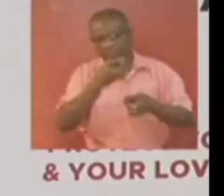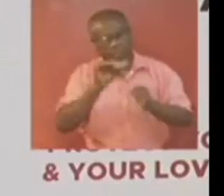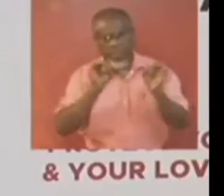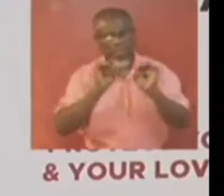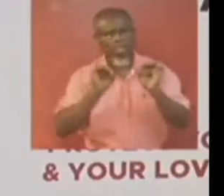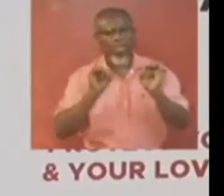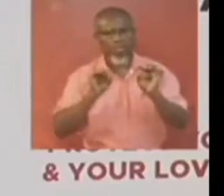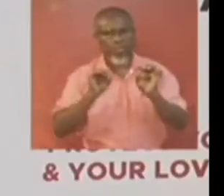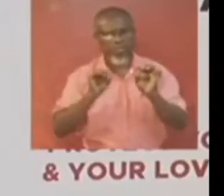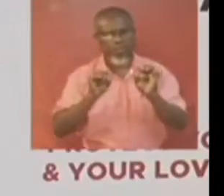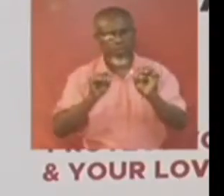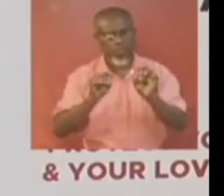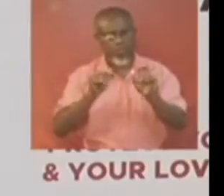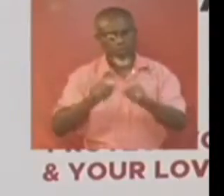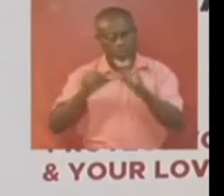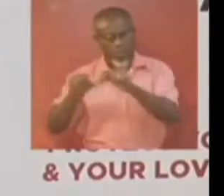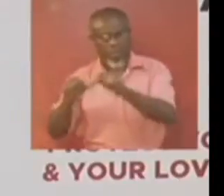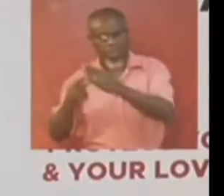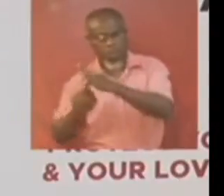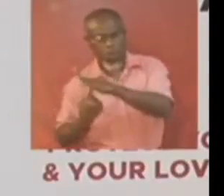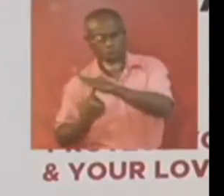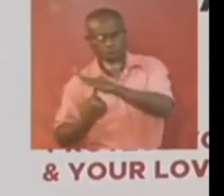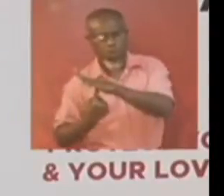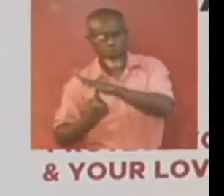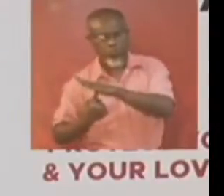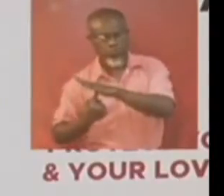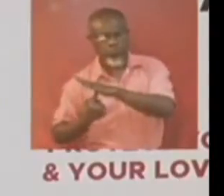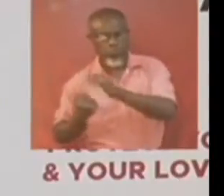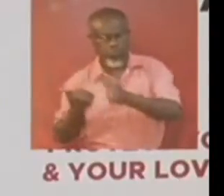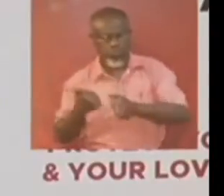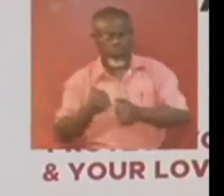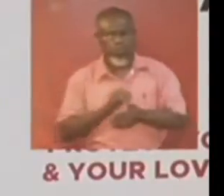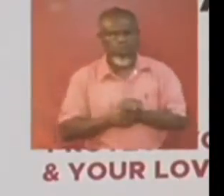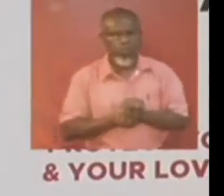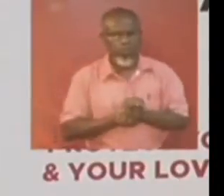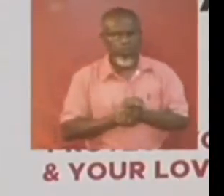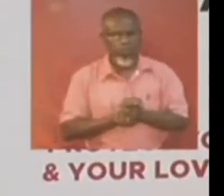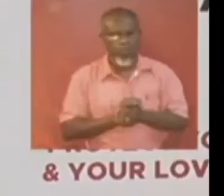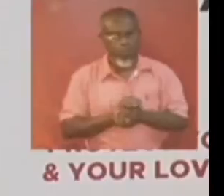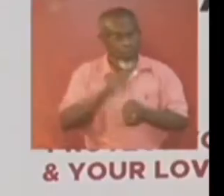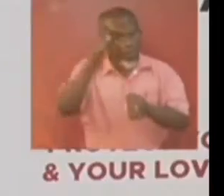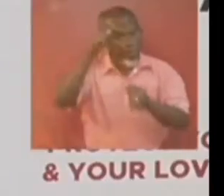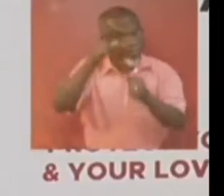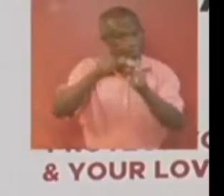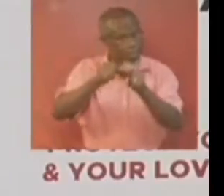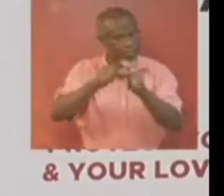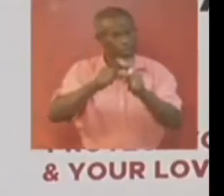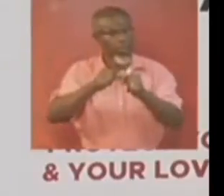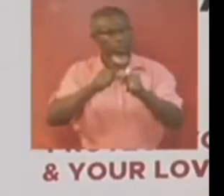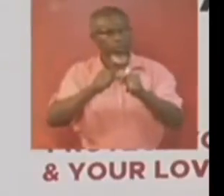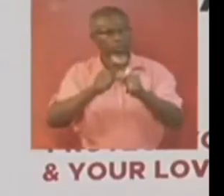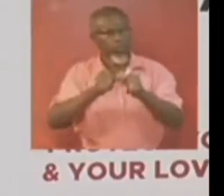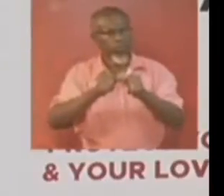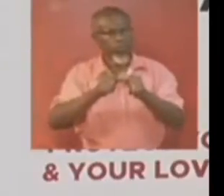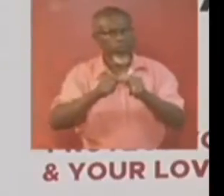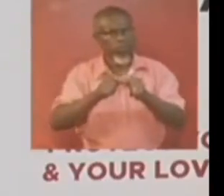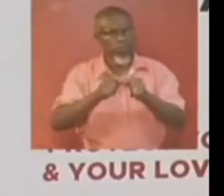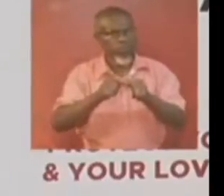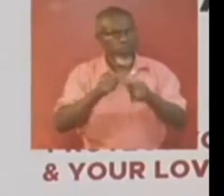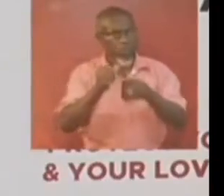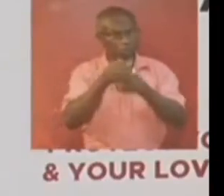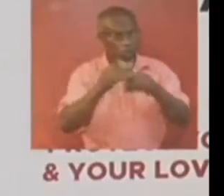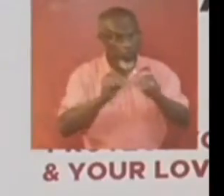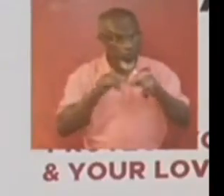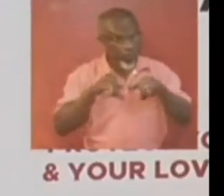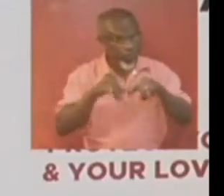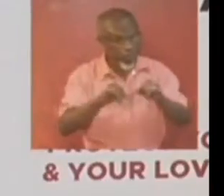diabetes, hypertension, and lung diseases. It is noteworthy to identify the officers of the County